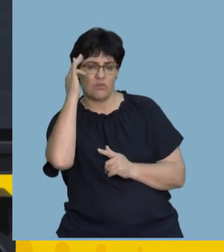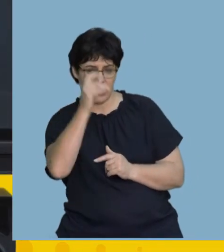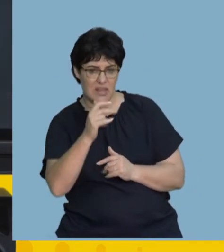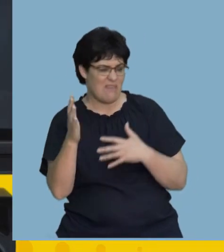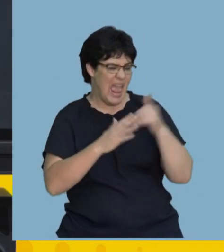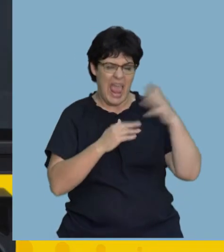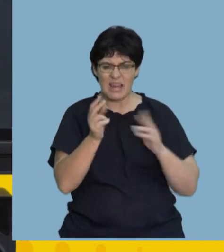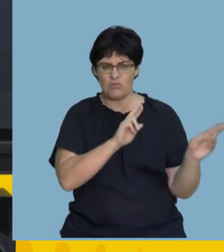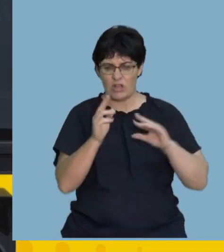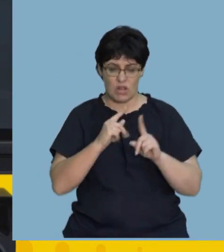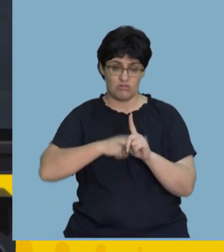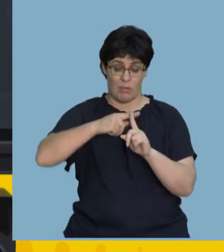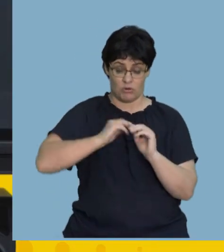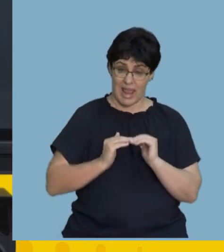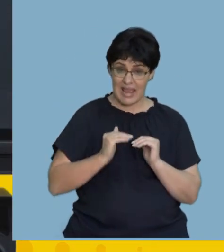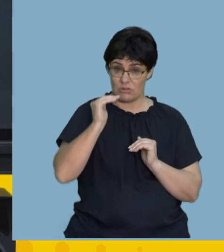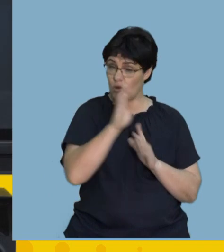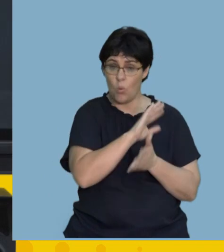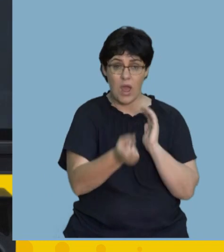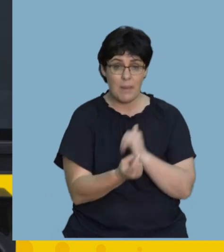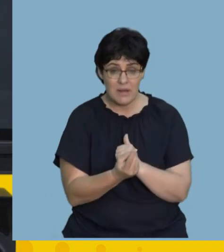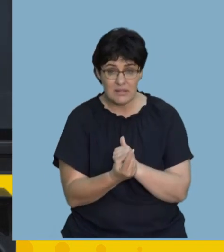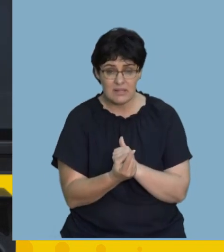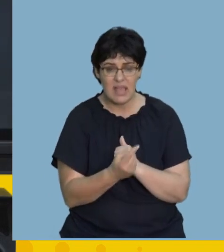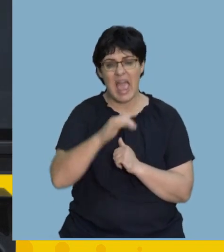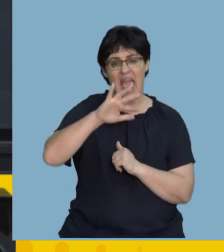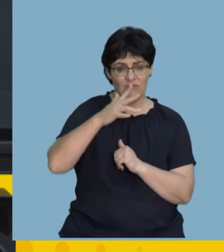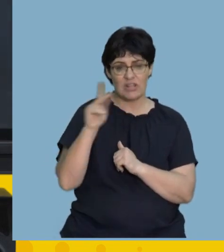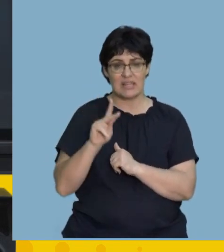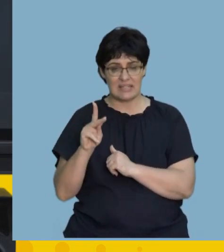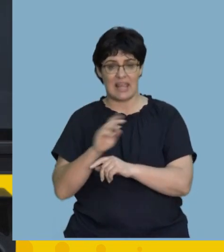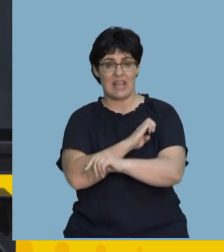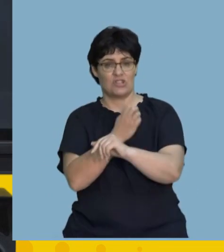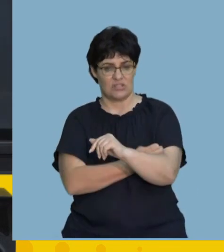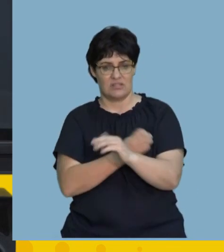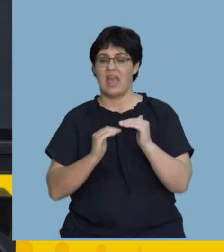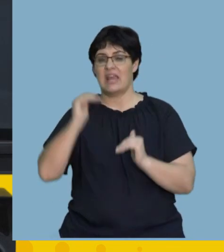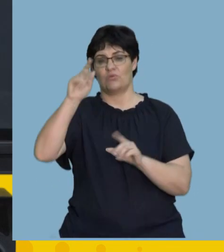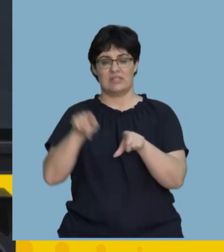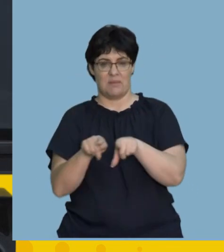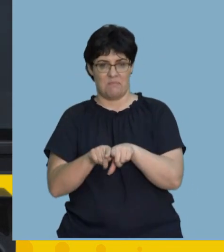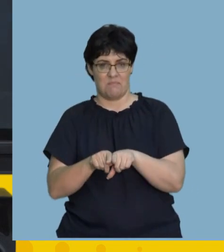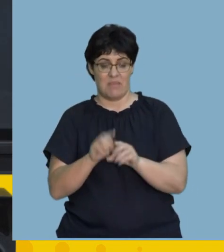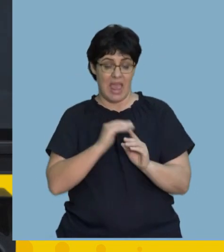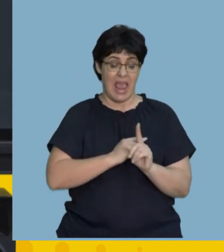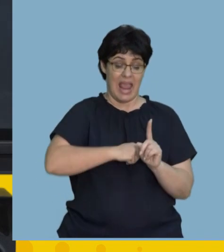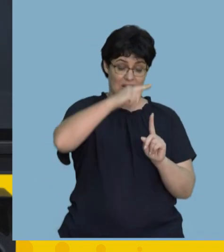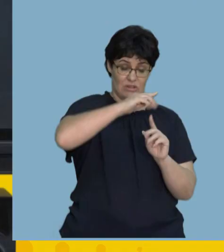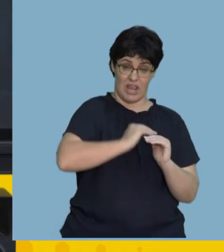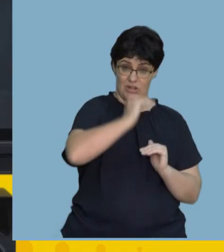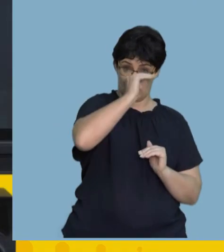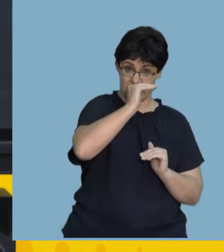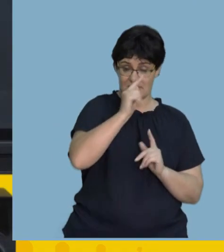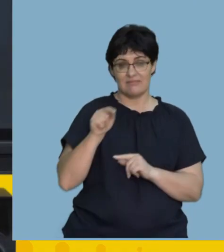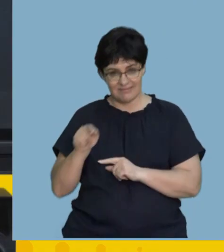of any reaction, okay, what happens is the average kinetic energy also increases. So increasing temperature